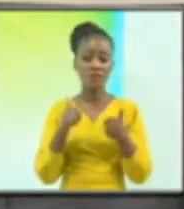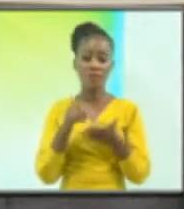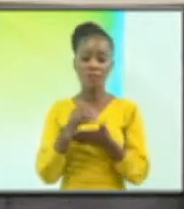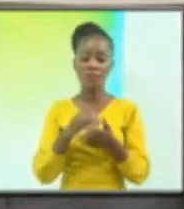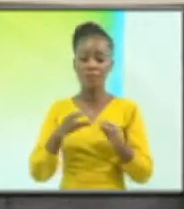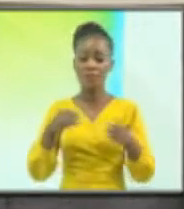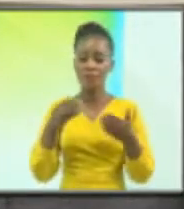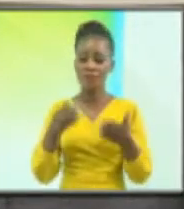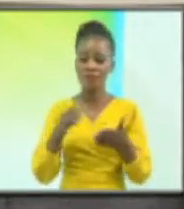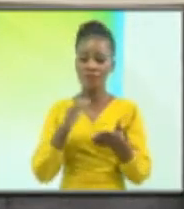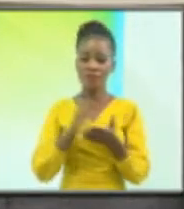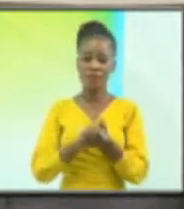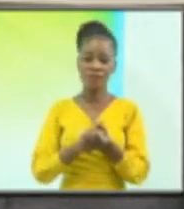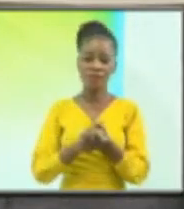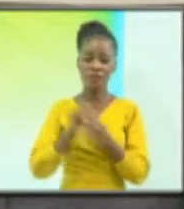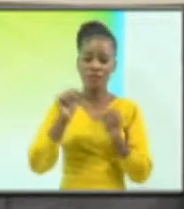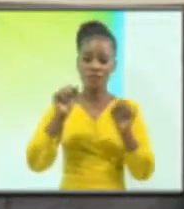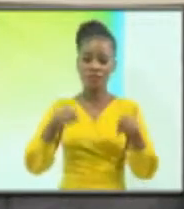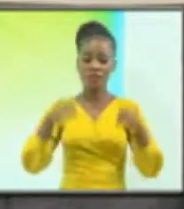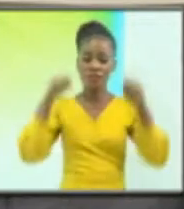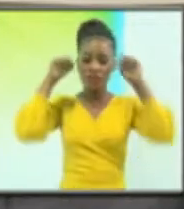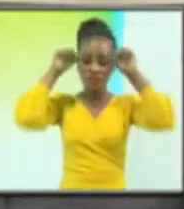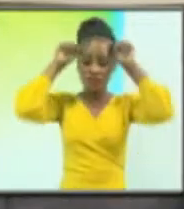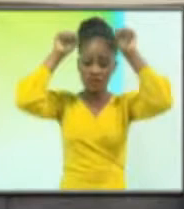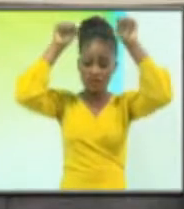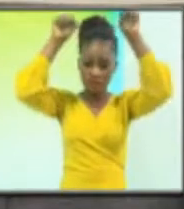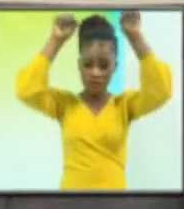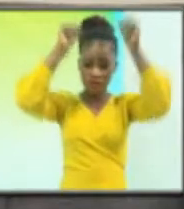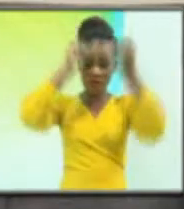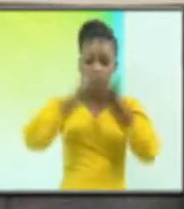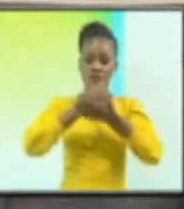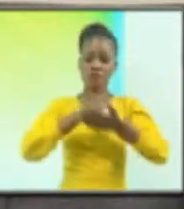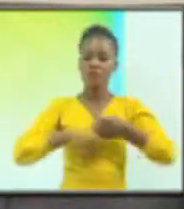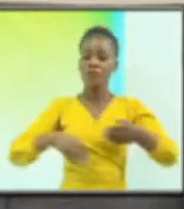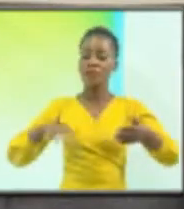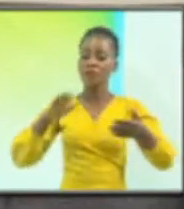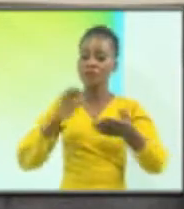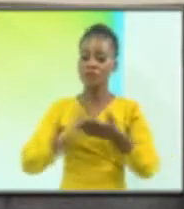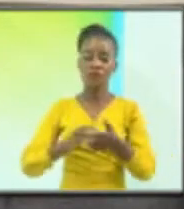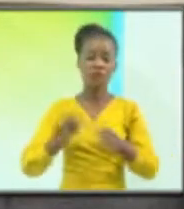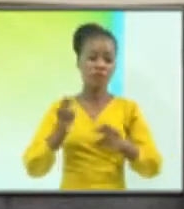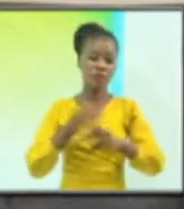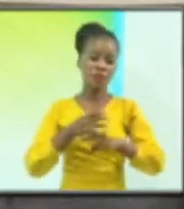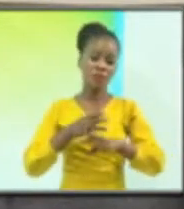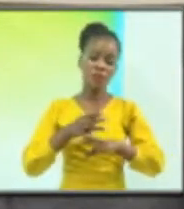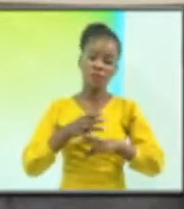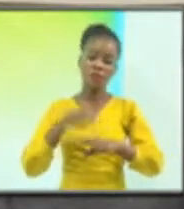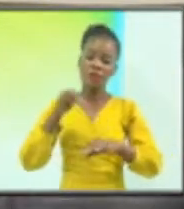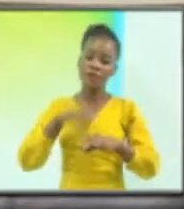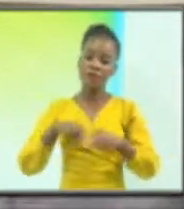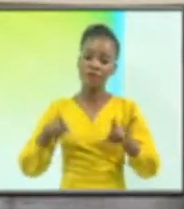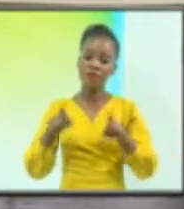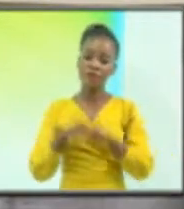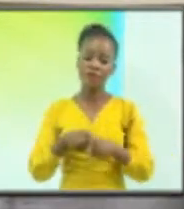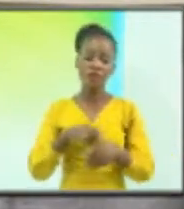it, you must be a president, you must be a cabinet minister, you must be